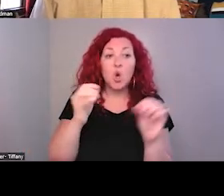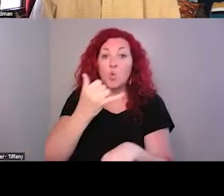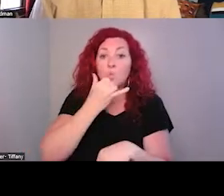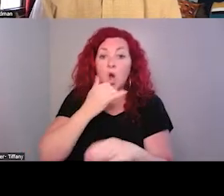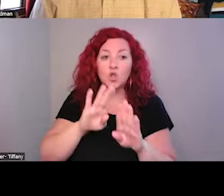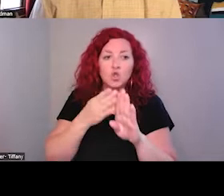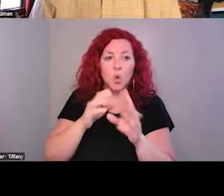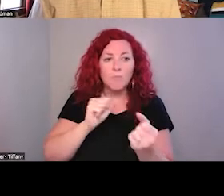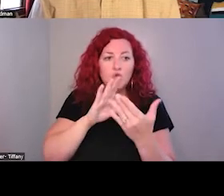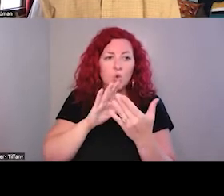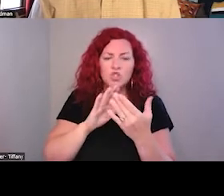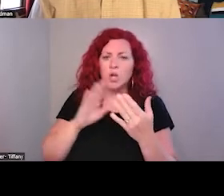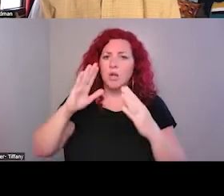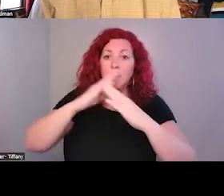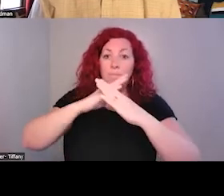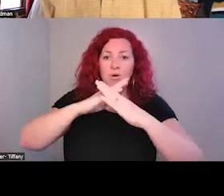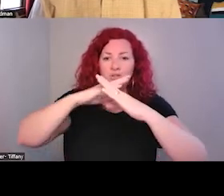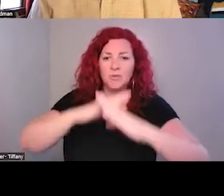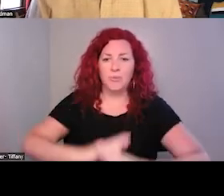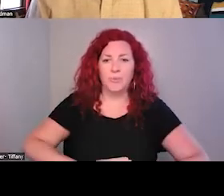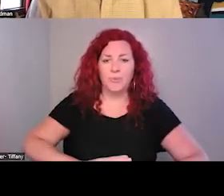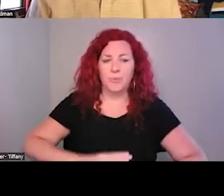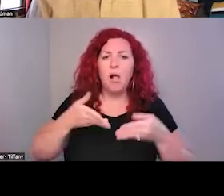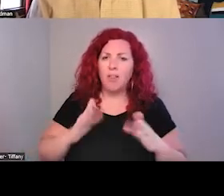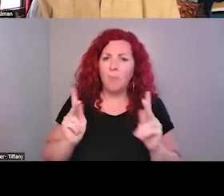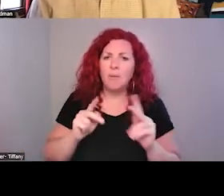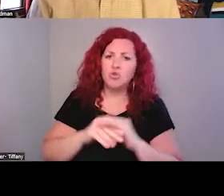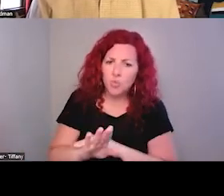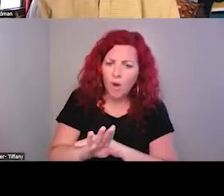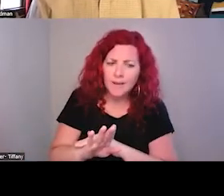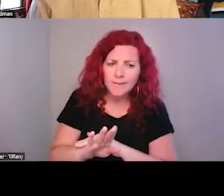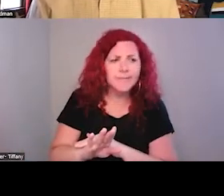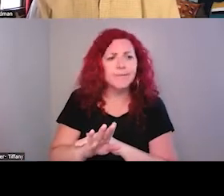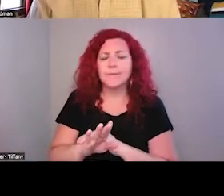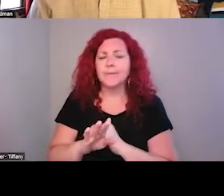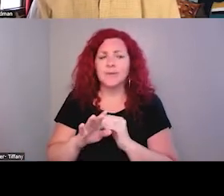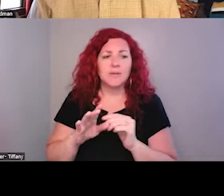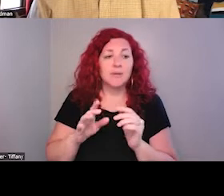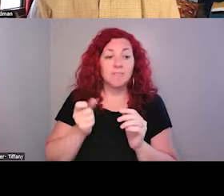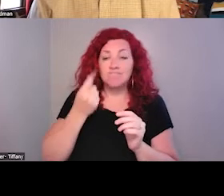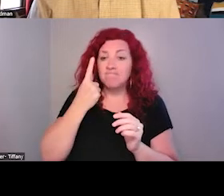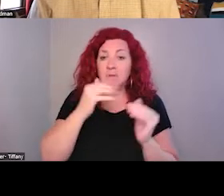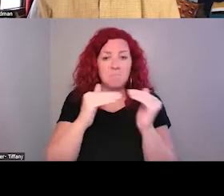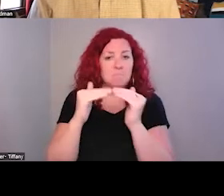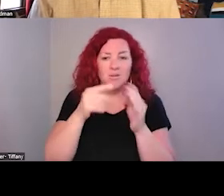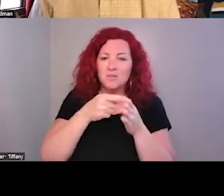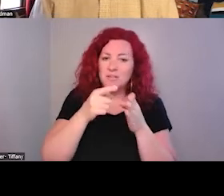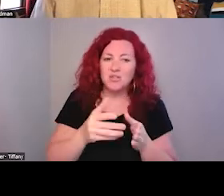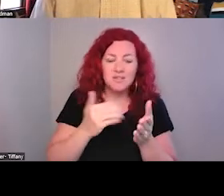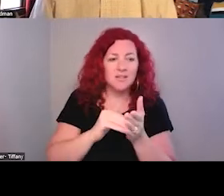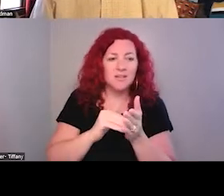barrier model that allows for walk-ins, again, including peer specialists with lived experience as a core part